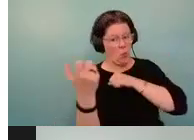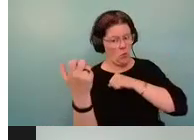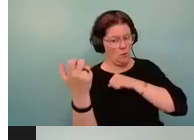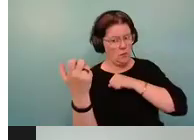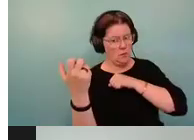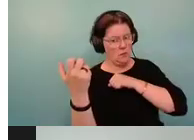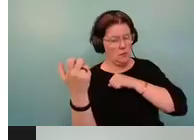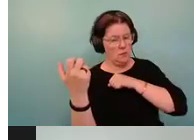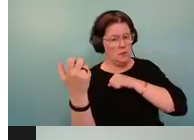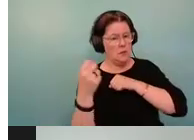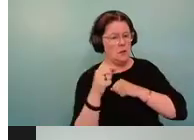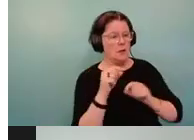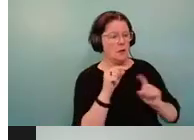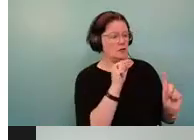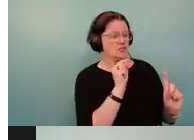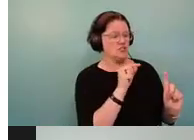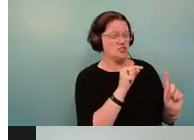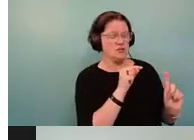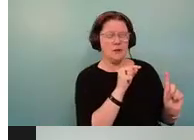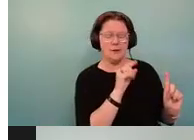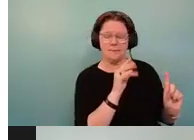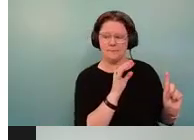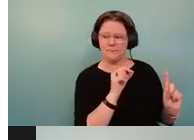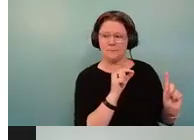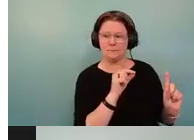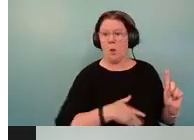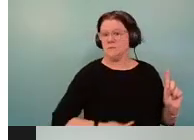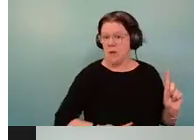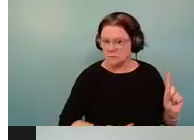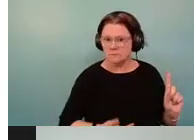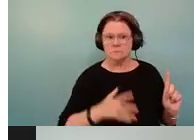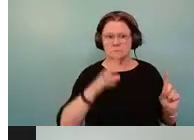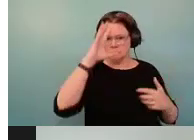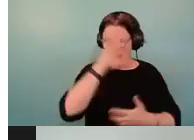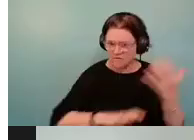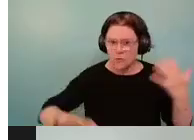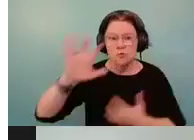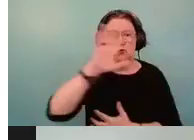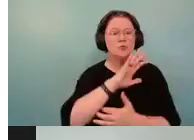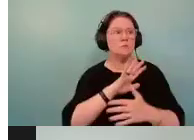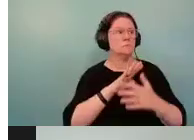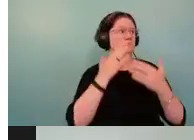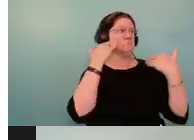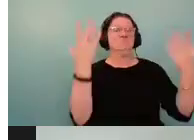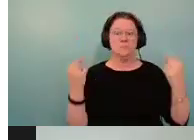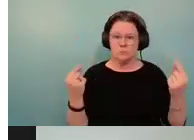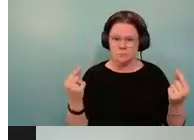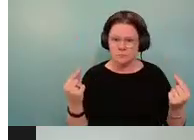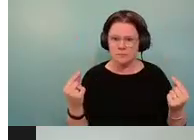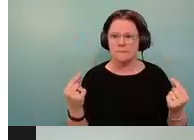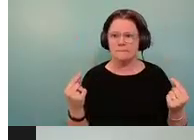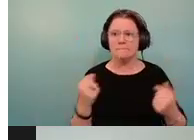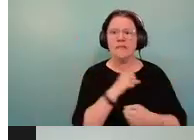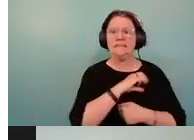And she was upset and confused and didn't know what to do. And staff